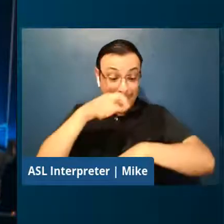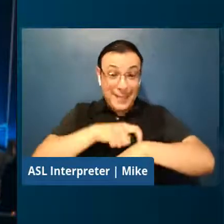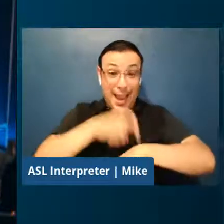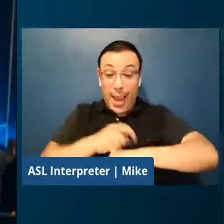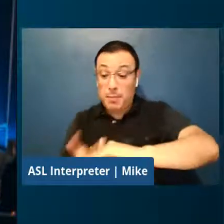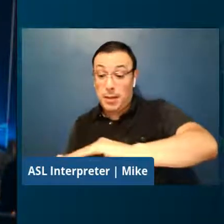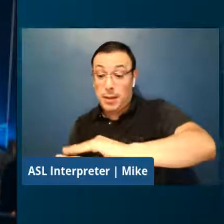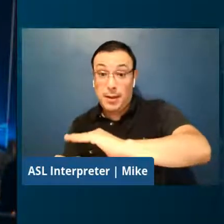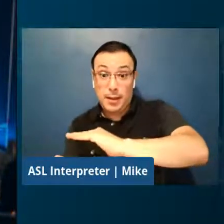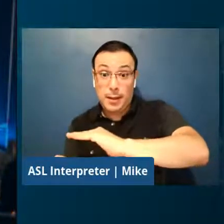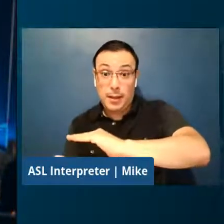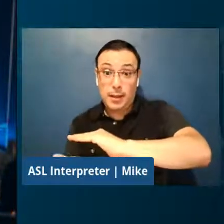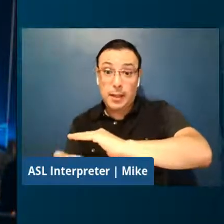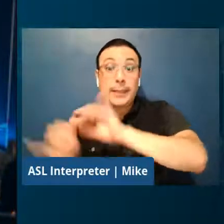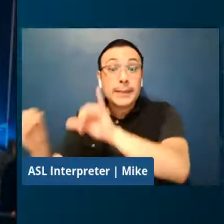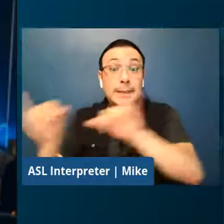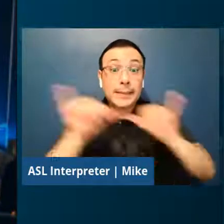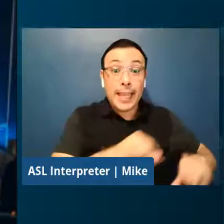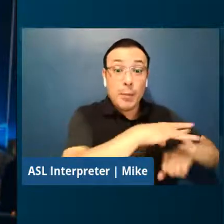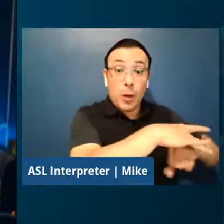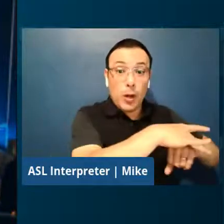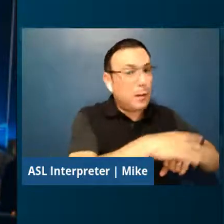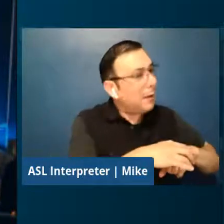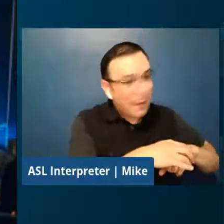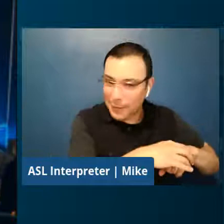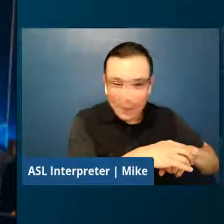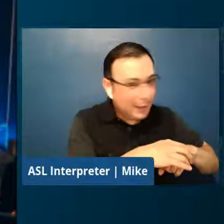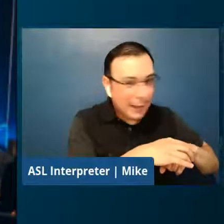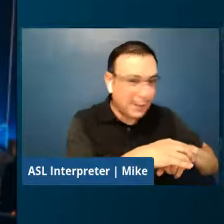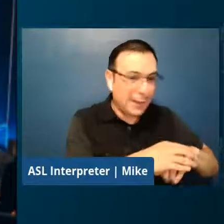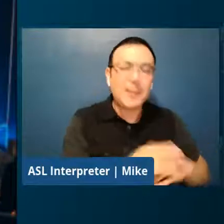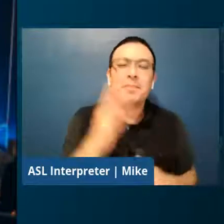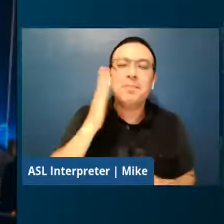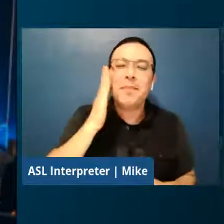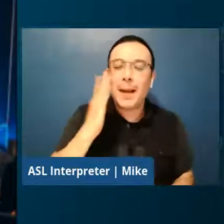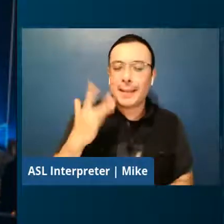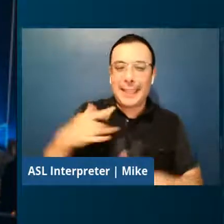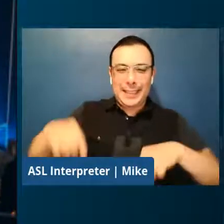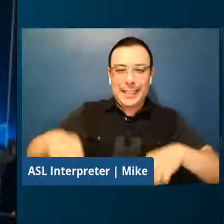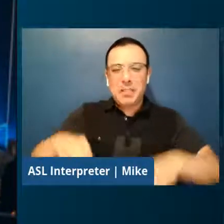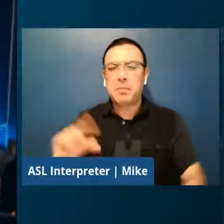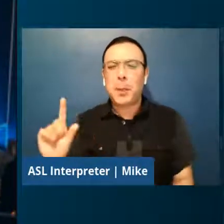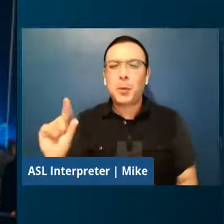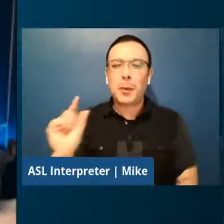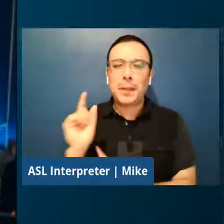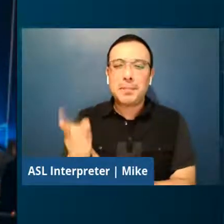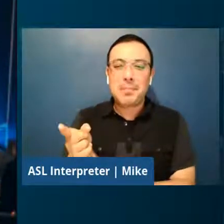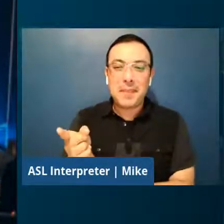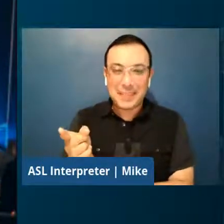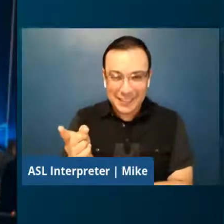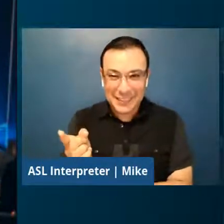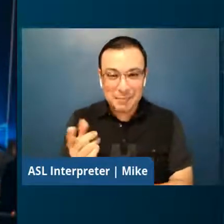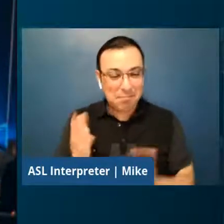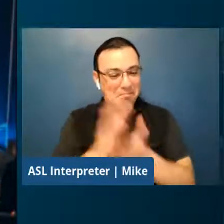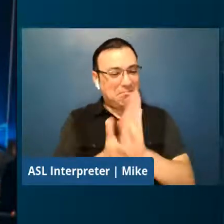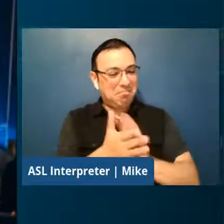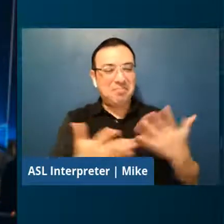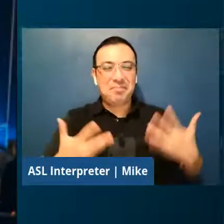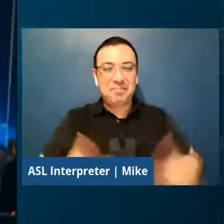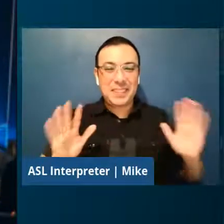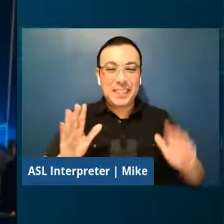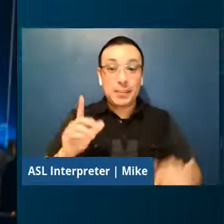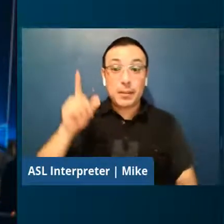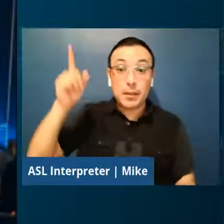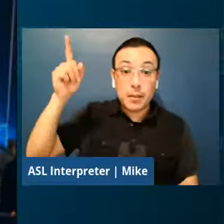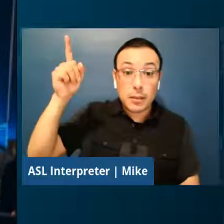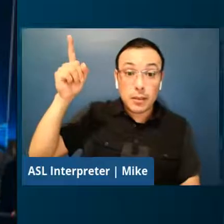them instructions and they did not work. Normally you bake cookies for 20 minutes, right? And then they're good, they're yummy. But they have found